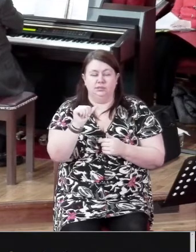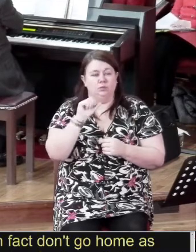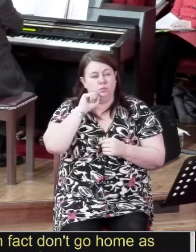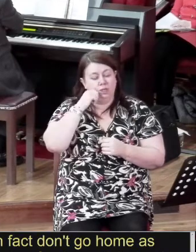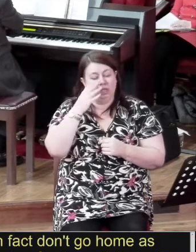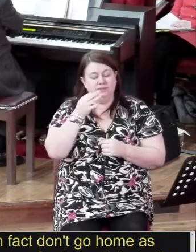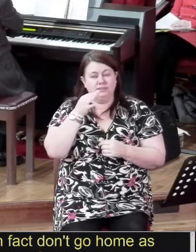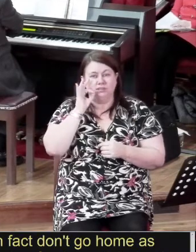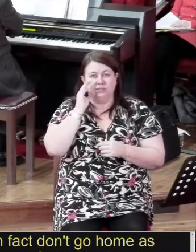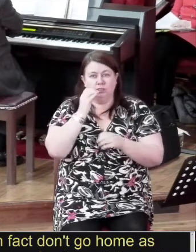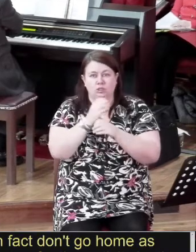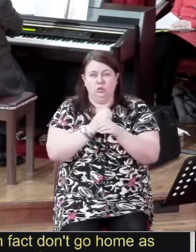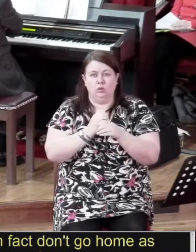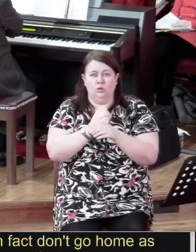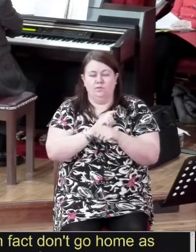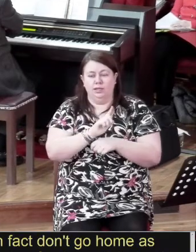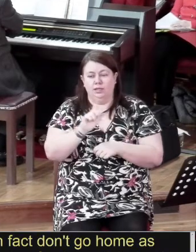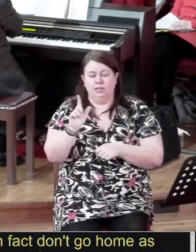coffee in the hall afterwards.